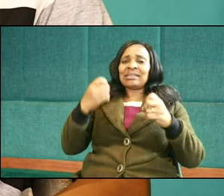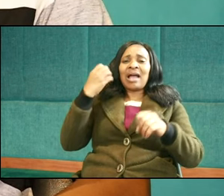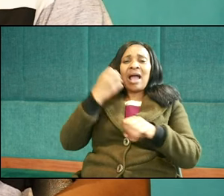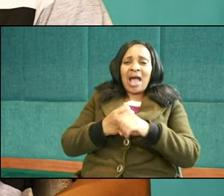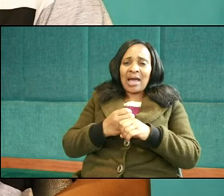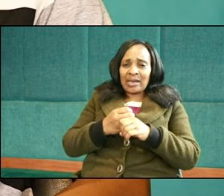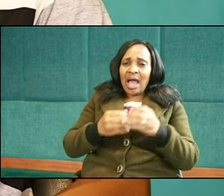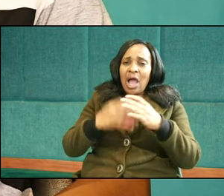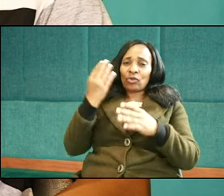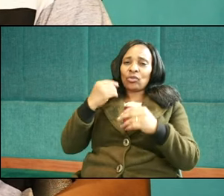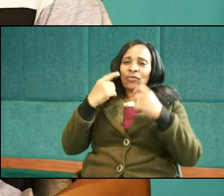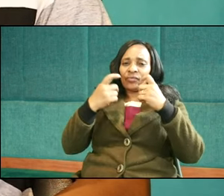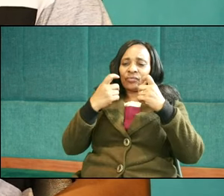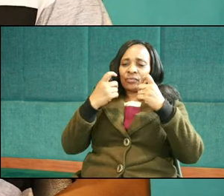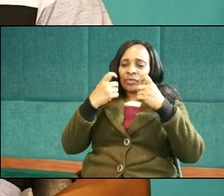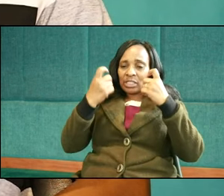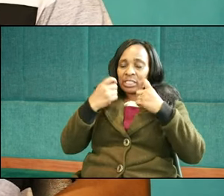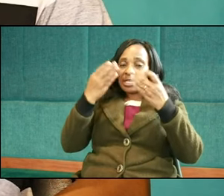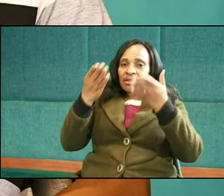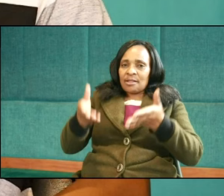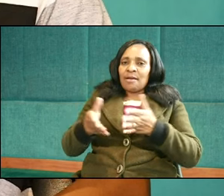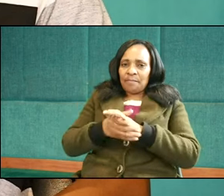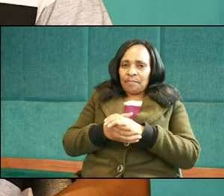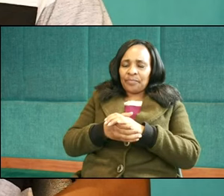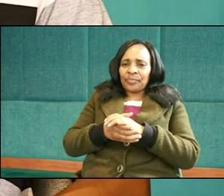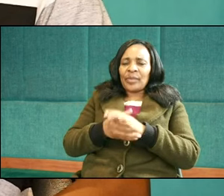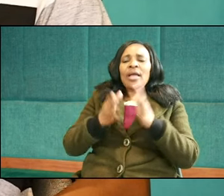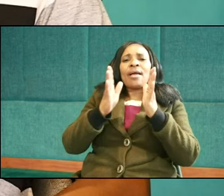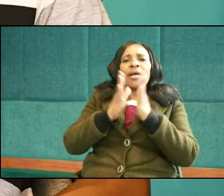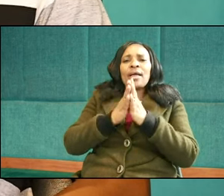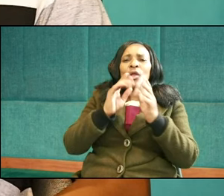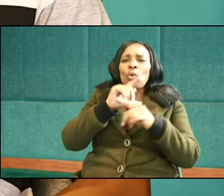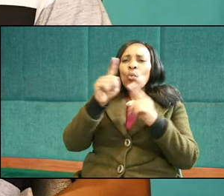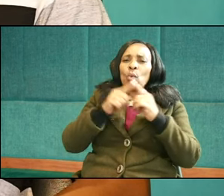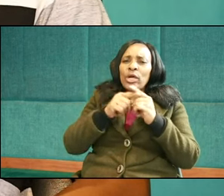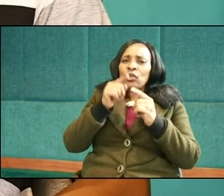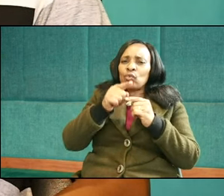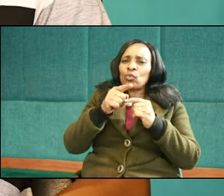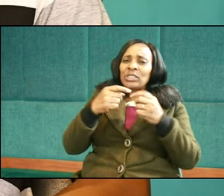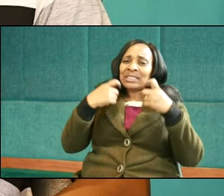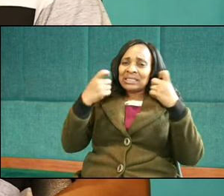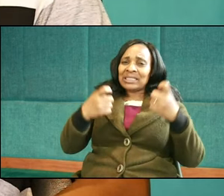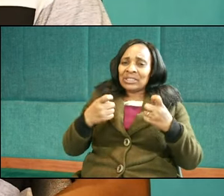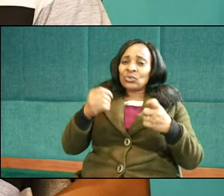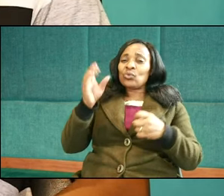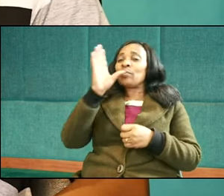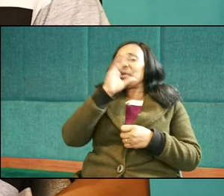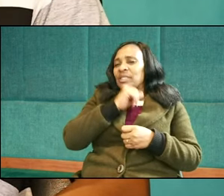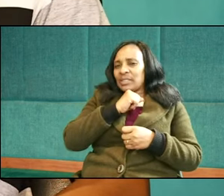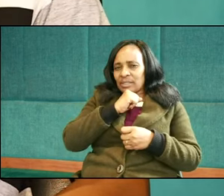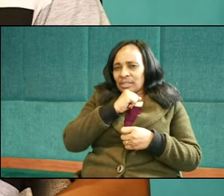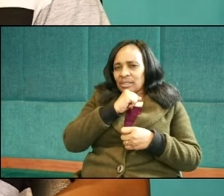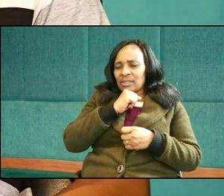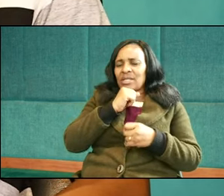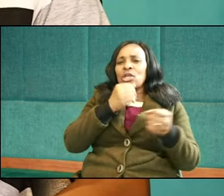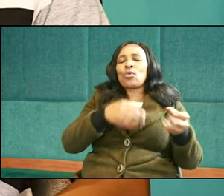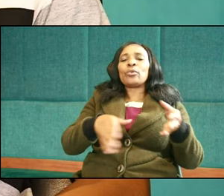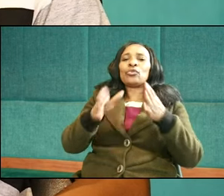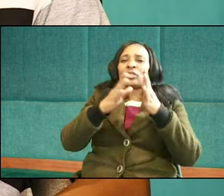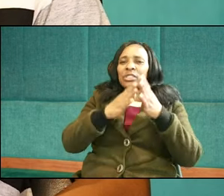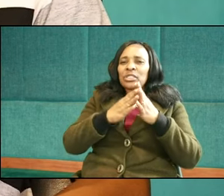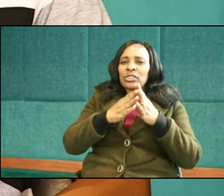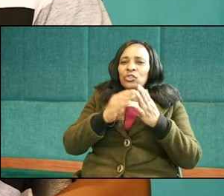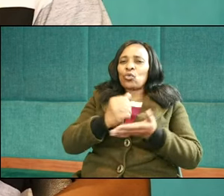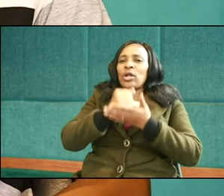and live righteously. And when you're in sin, you're also missing on opportunities to